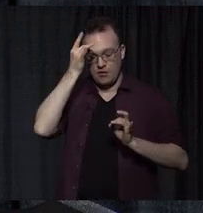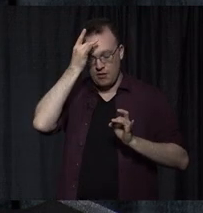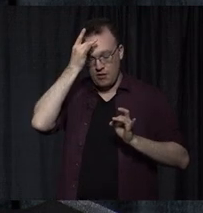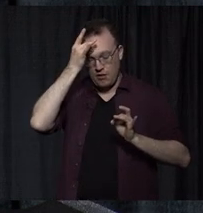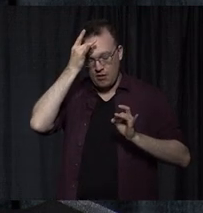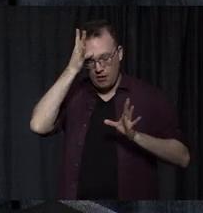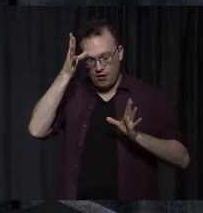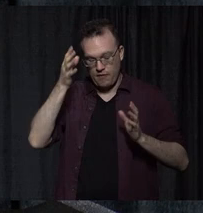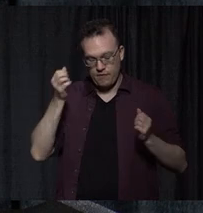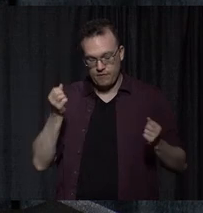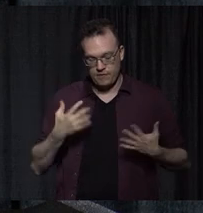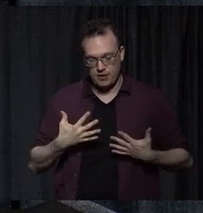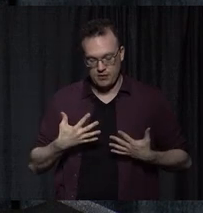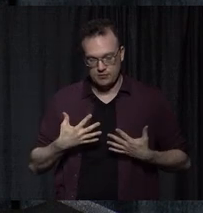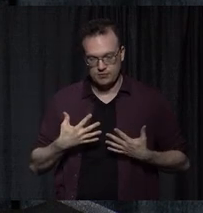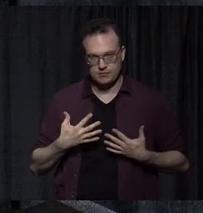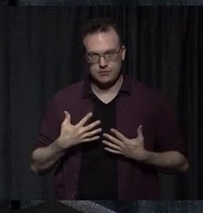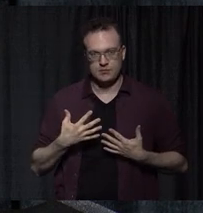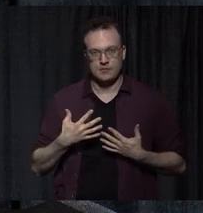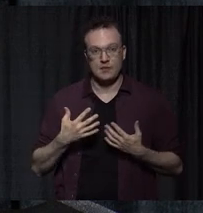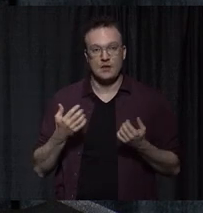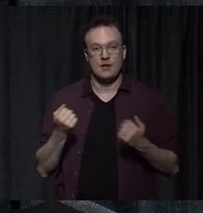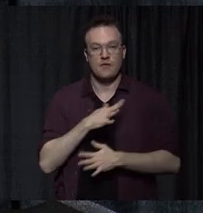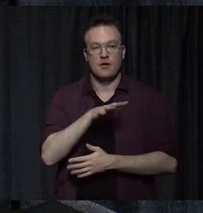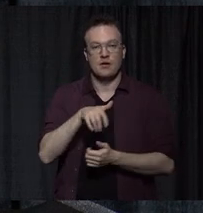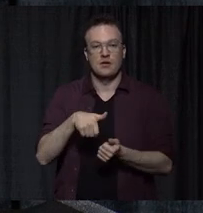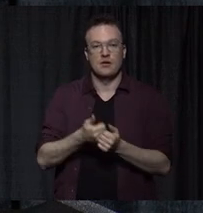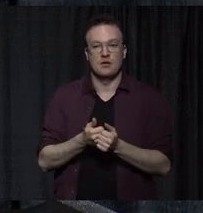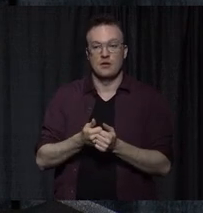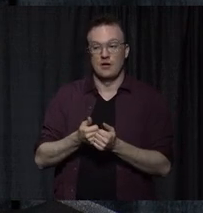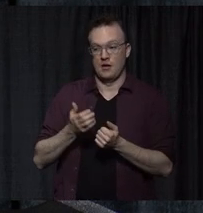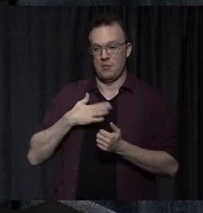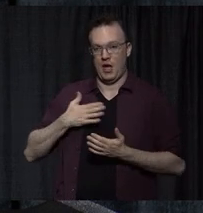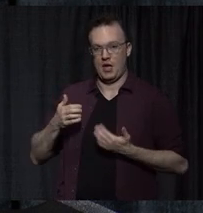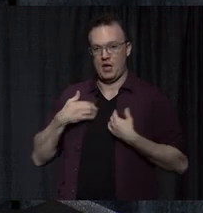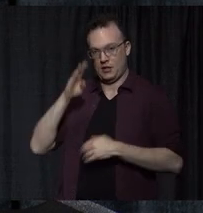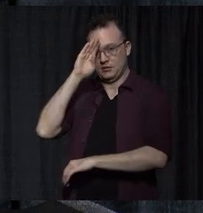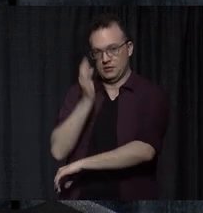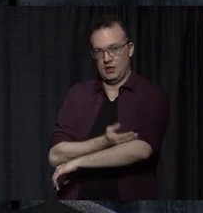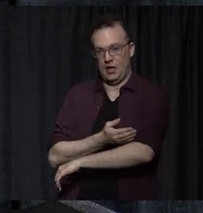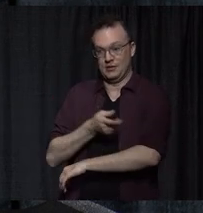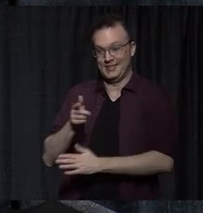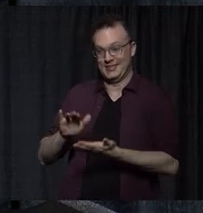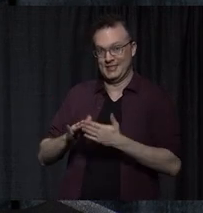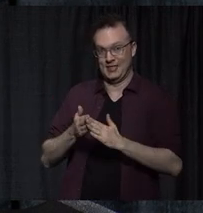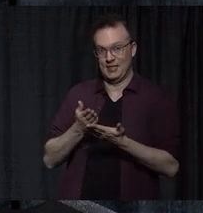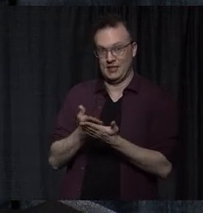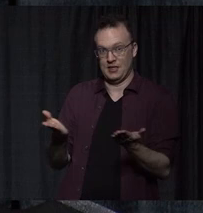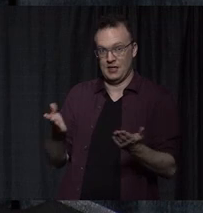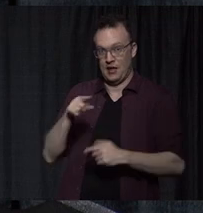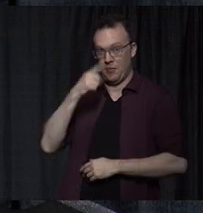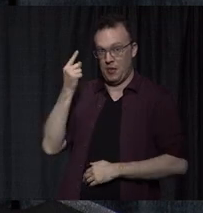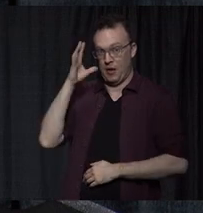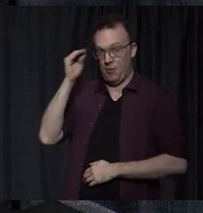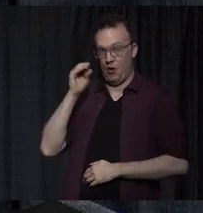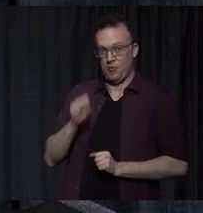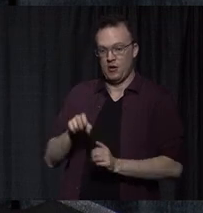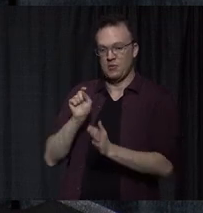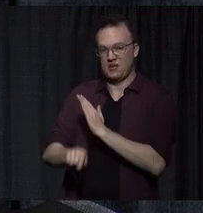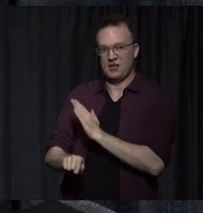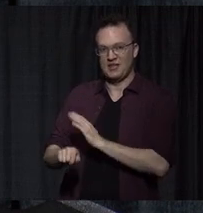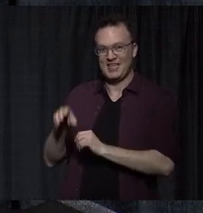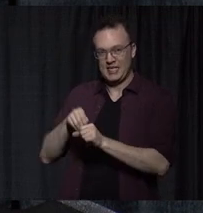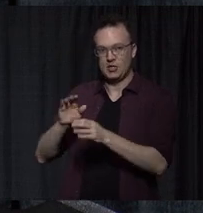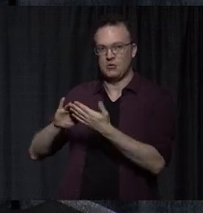fear. The fear of raising my young son in a city where black boys could be murdered with